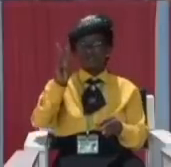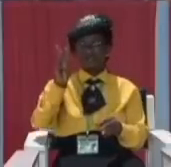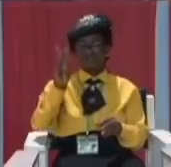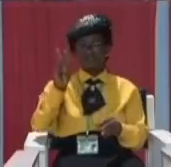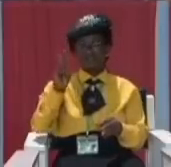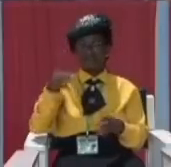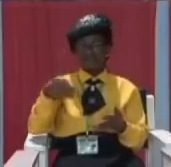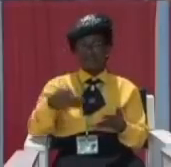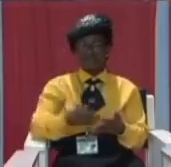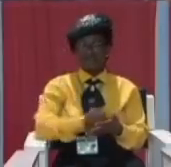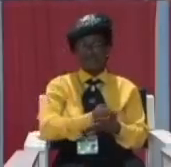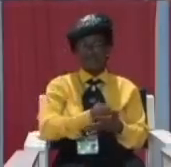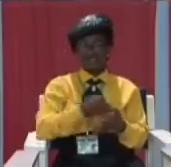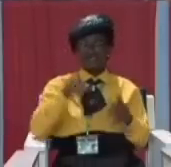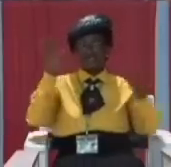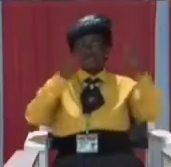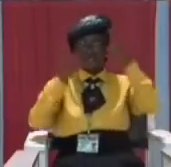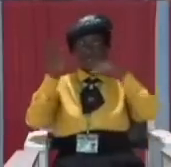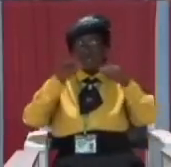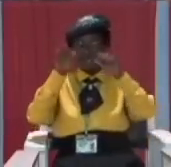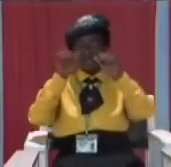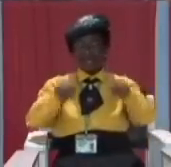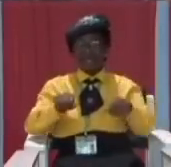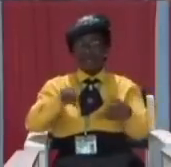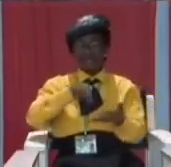Fresh air could mean